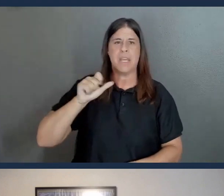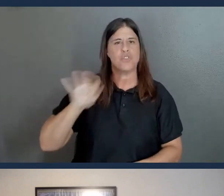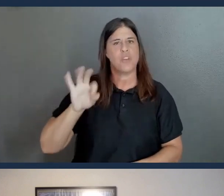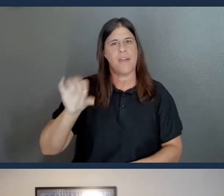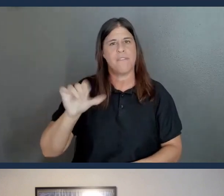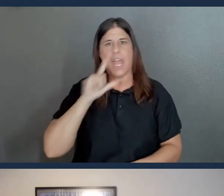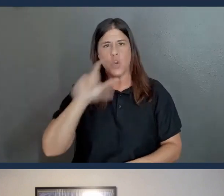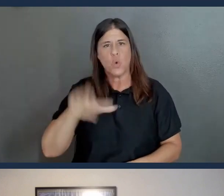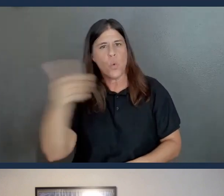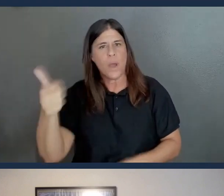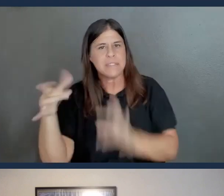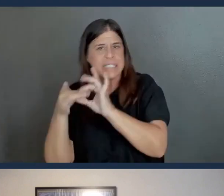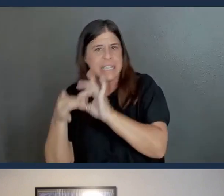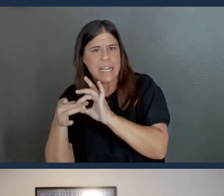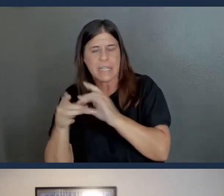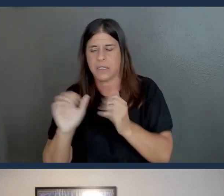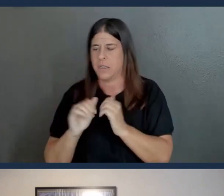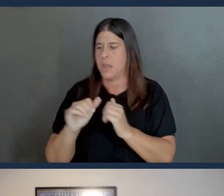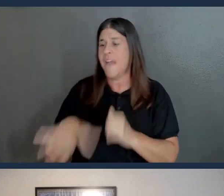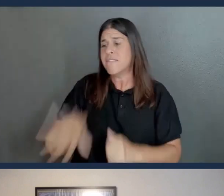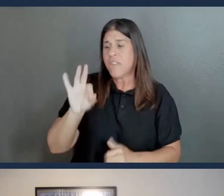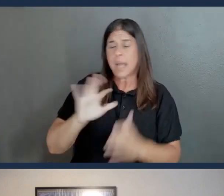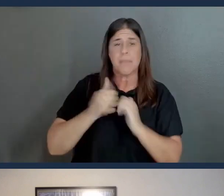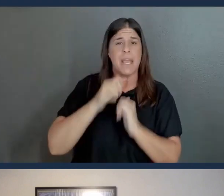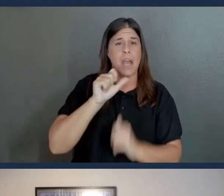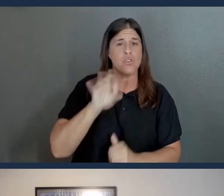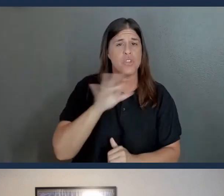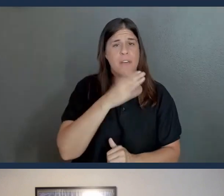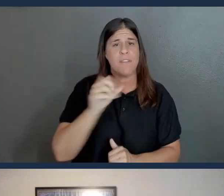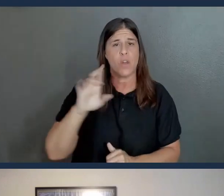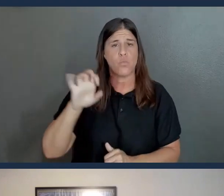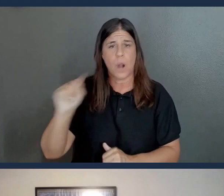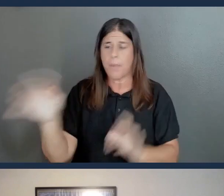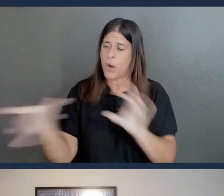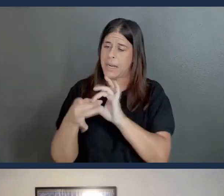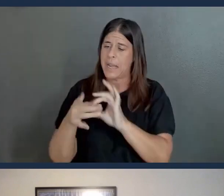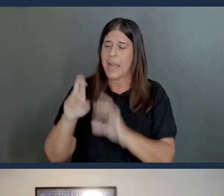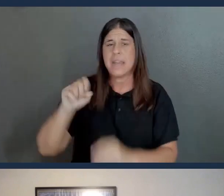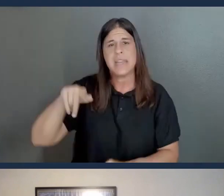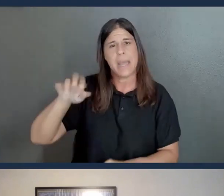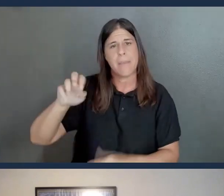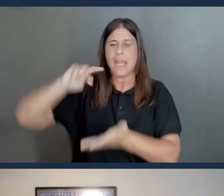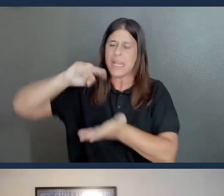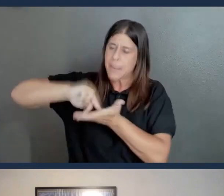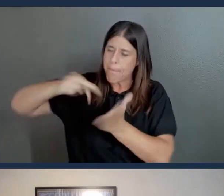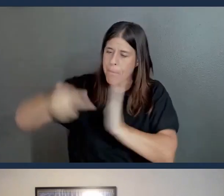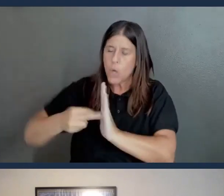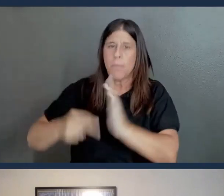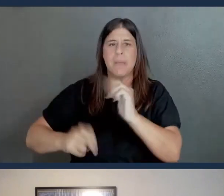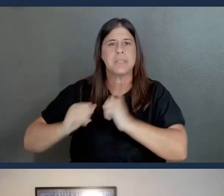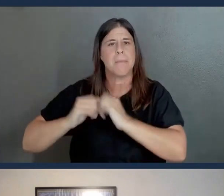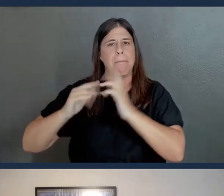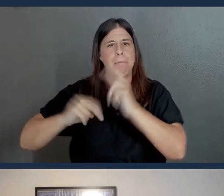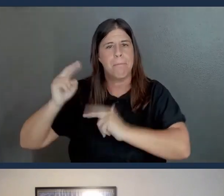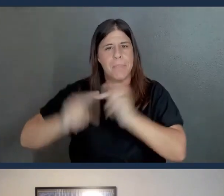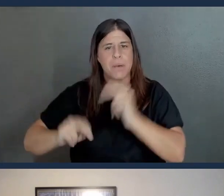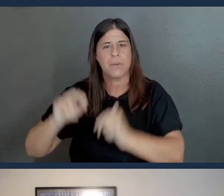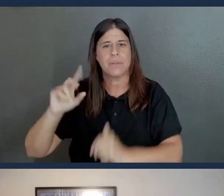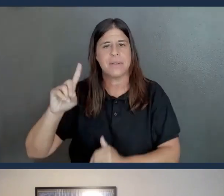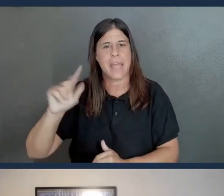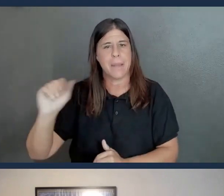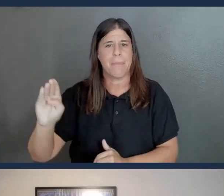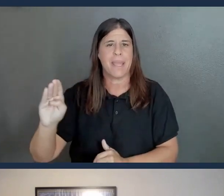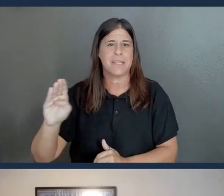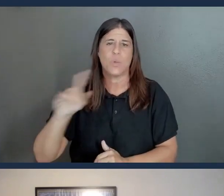him, or how Jeff and Robert are connected, those sorts of things. Neptune is that perfect purpose-built graph database that we have that's really